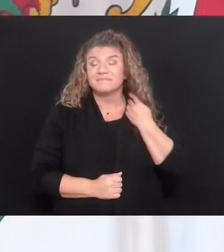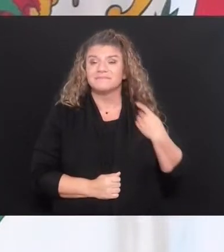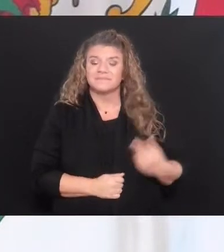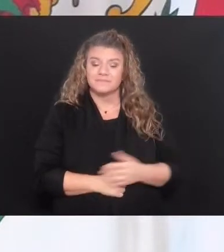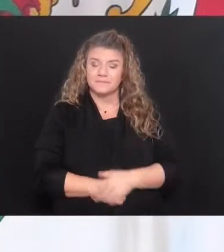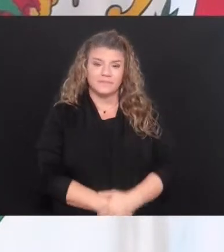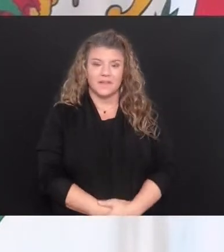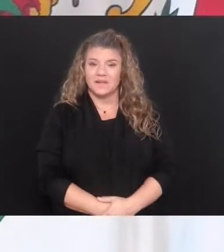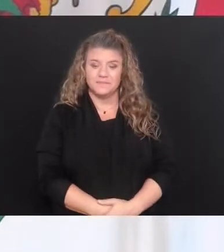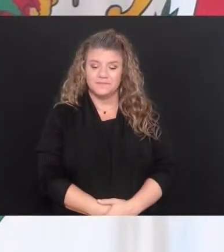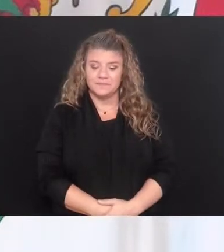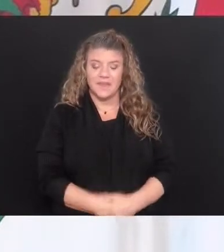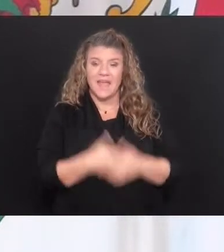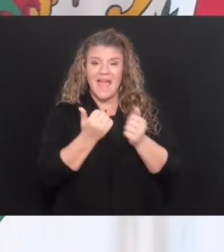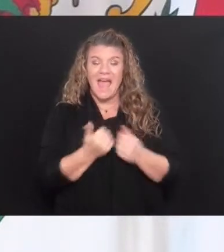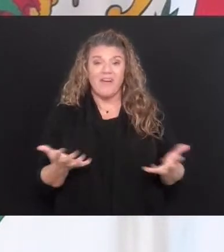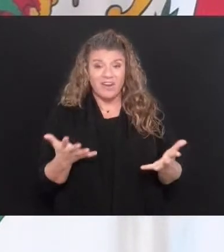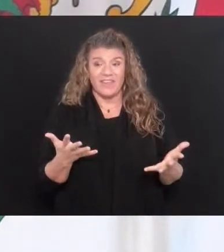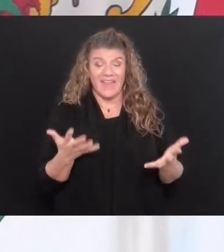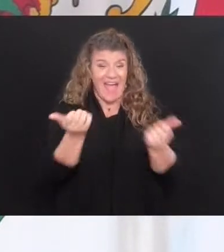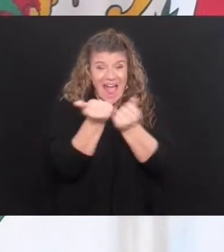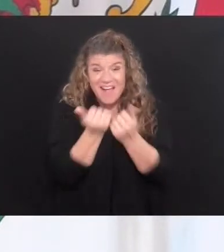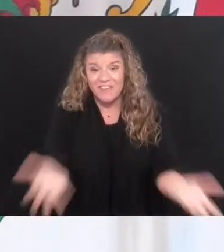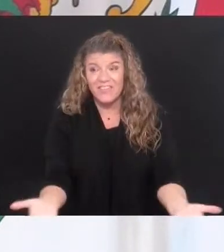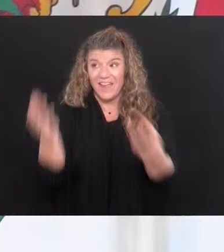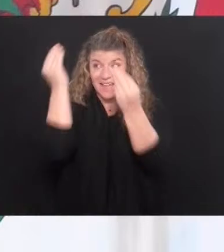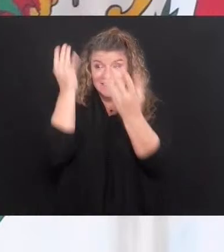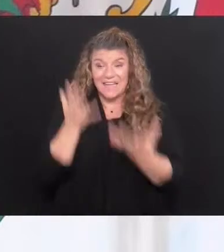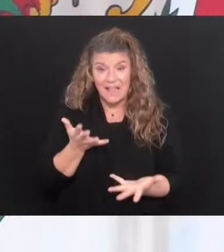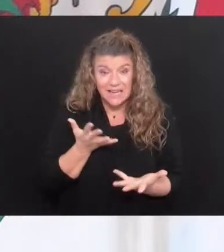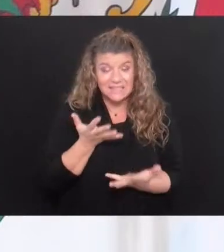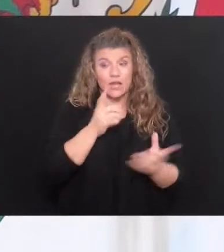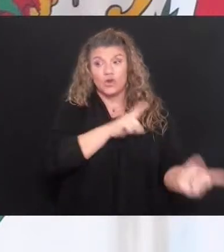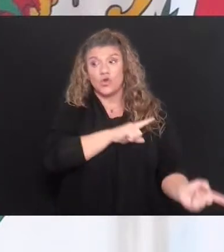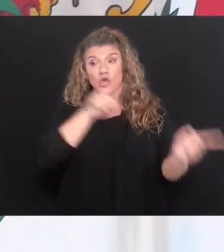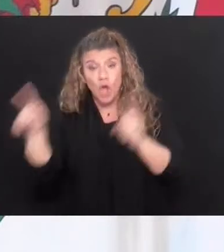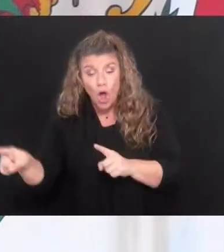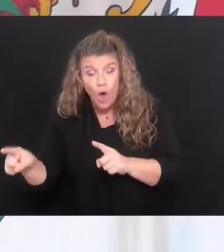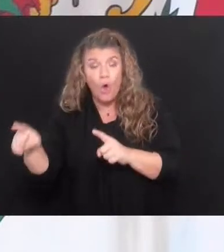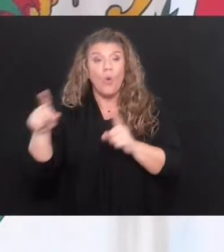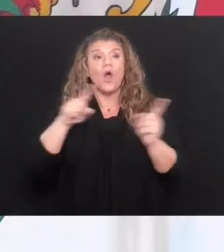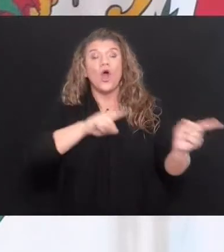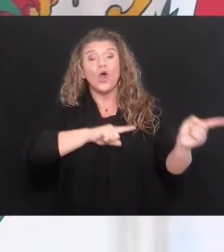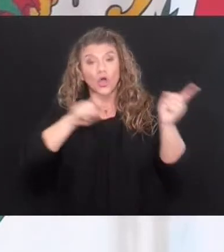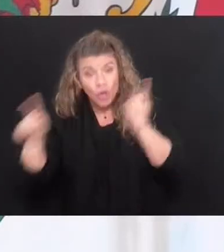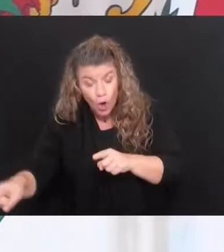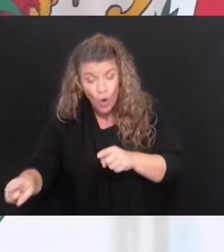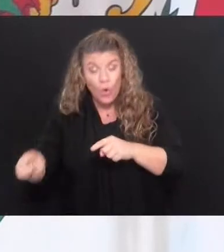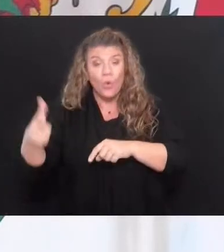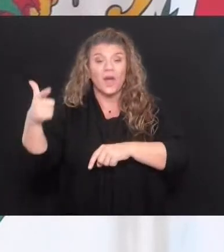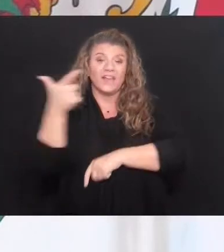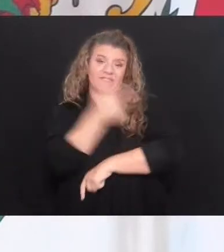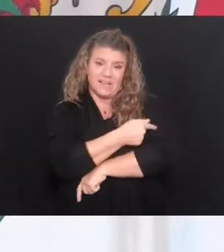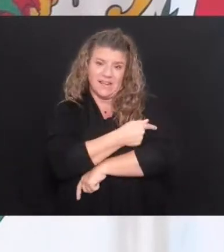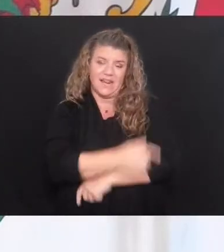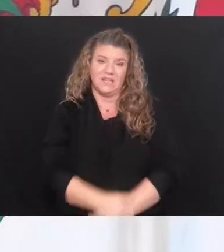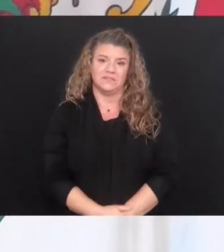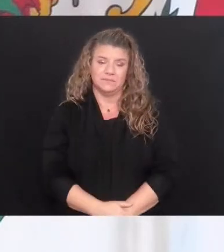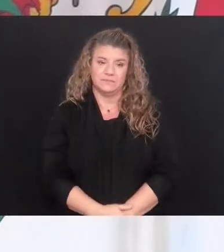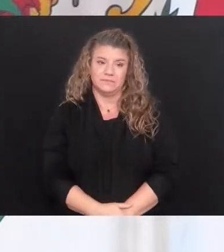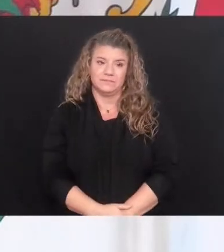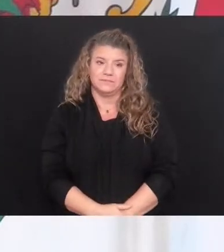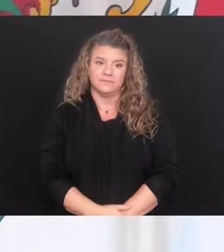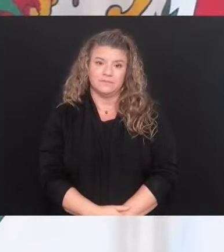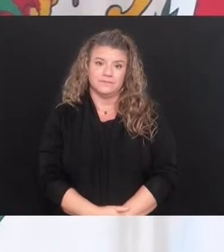daggone. Everything in the world tells us to go, absolutely go get vaccinated.